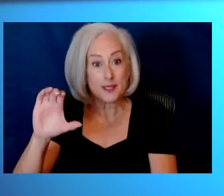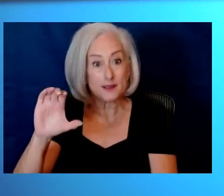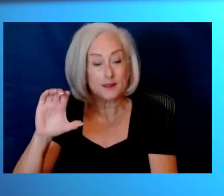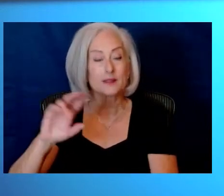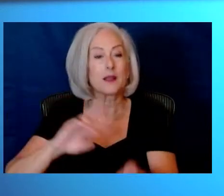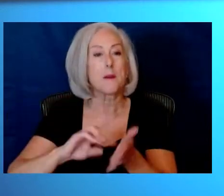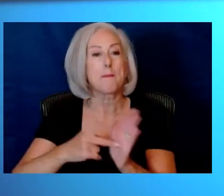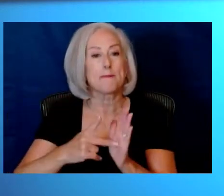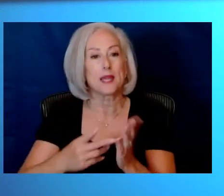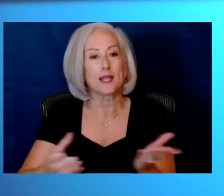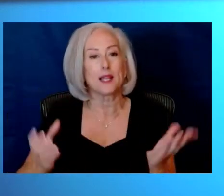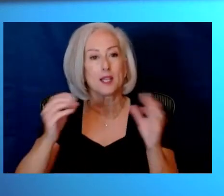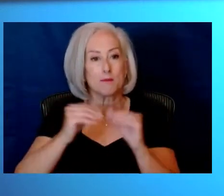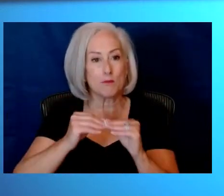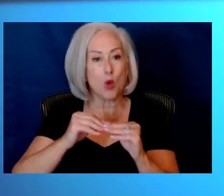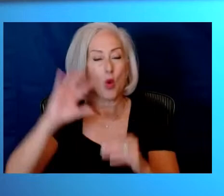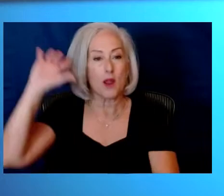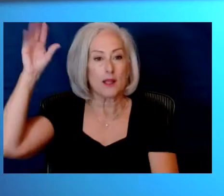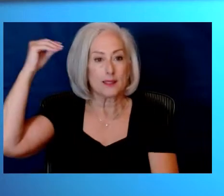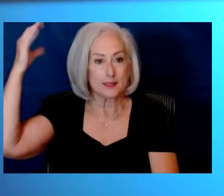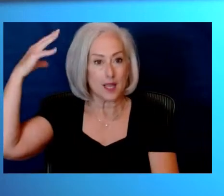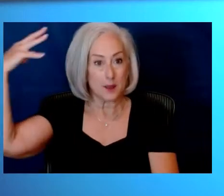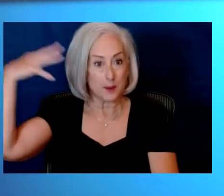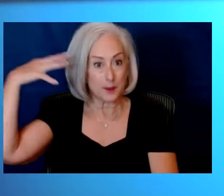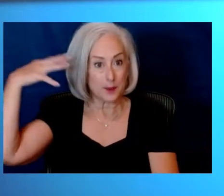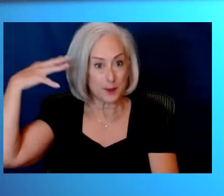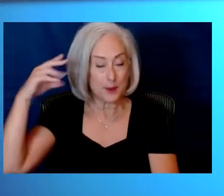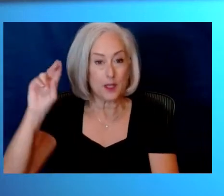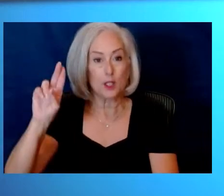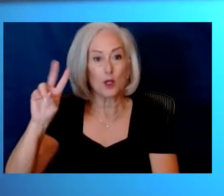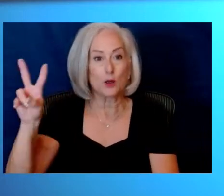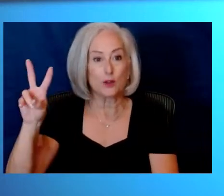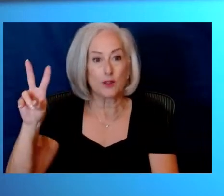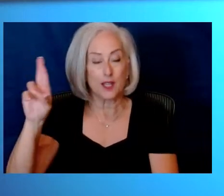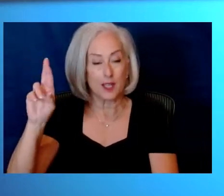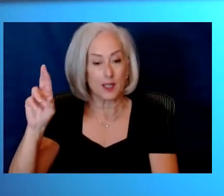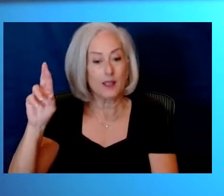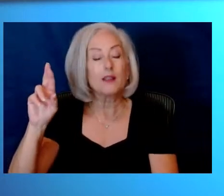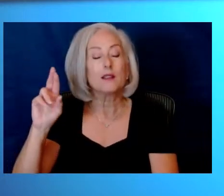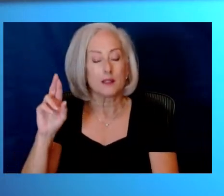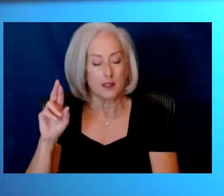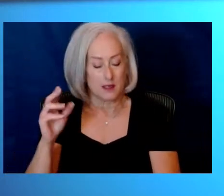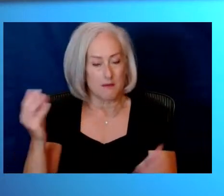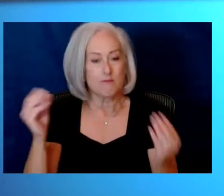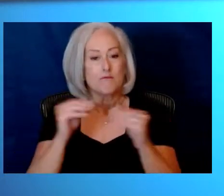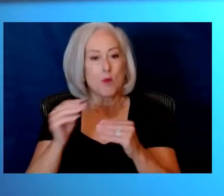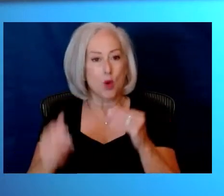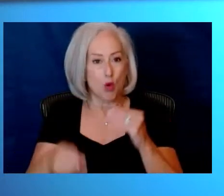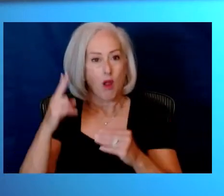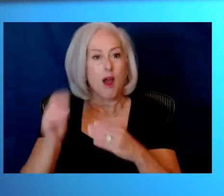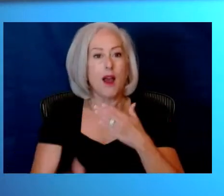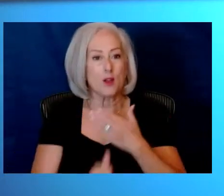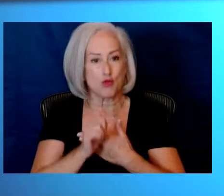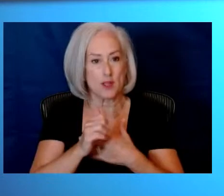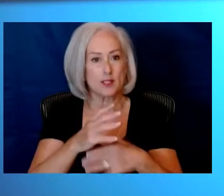well as UV rays, which puts us into a higher risk level for getting the sunburn.